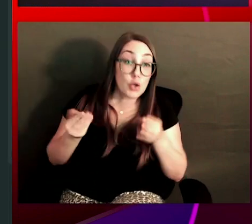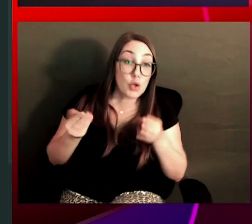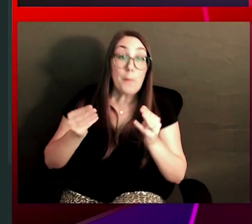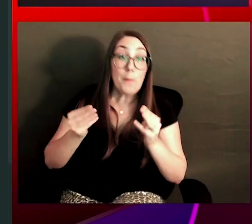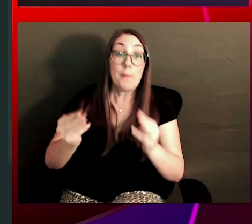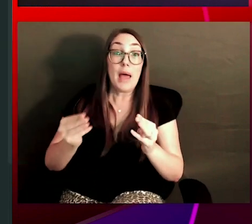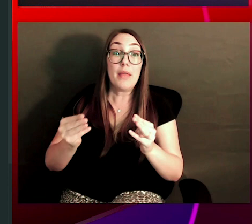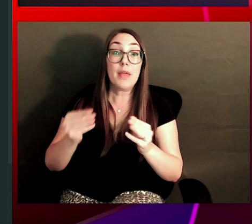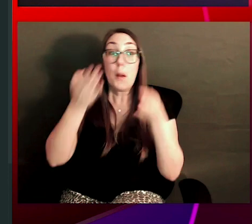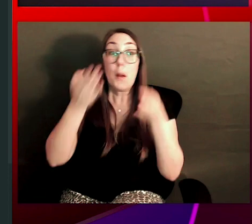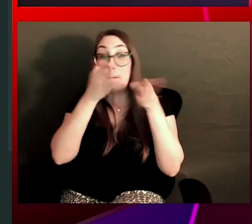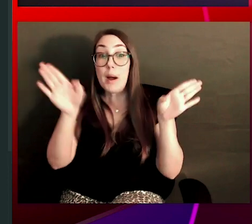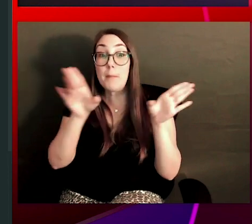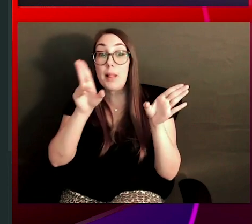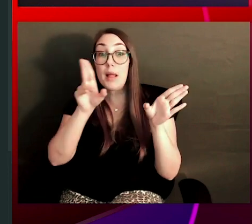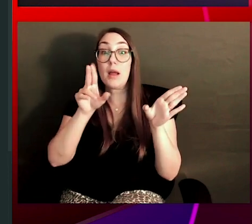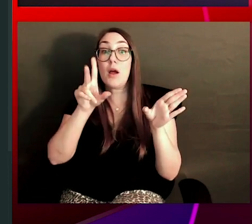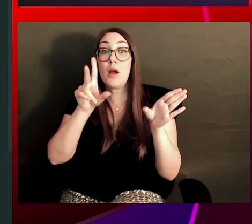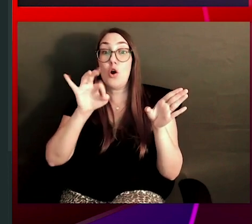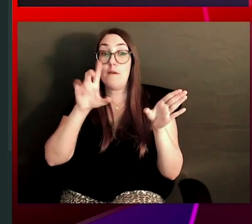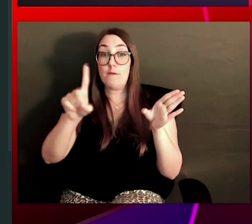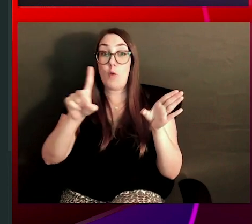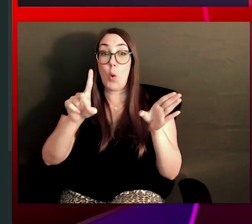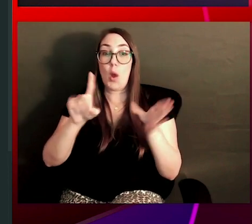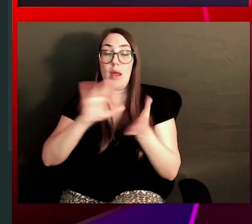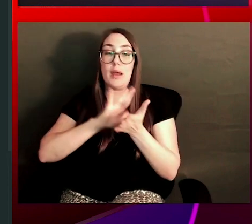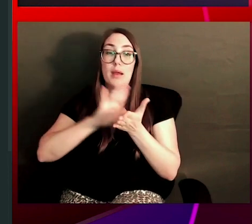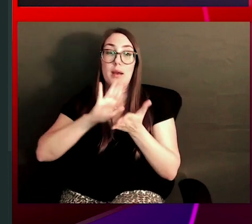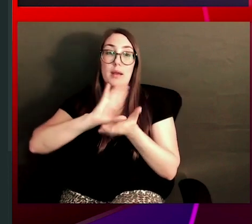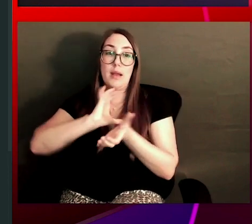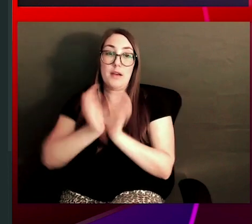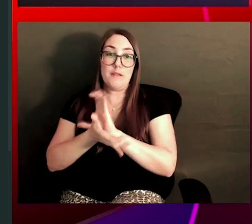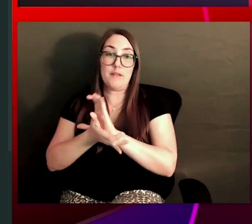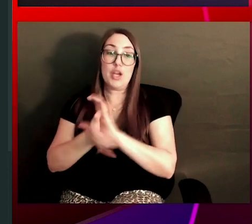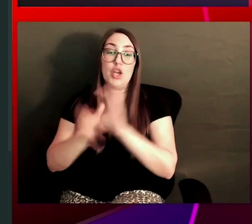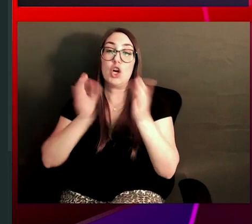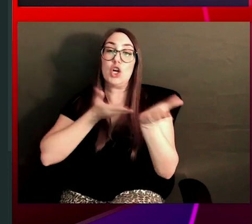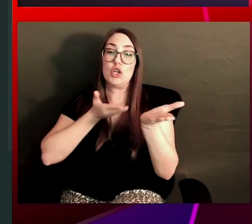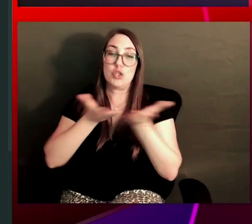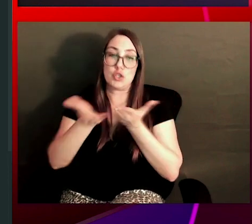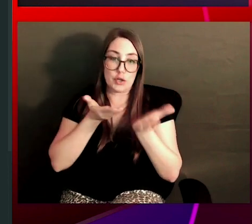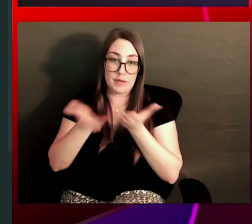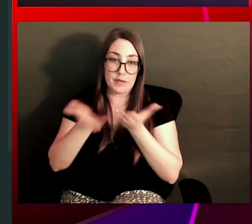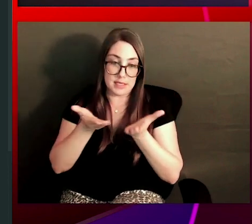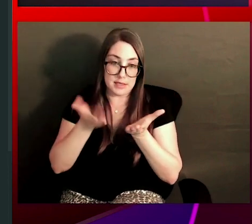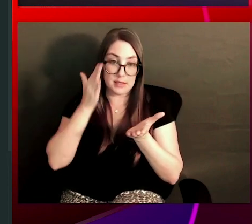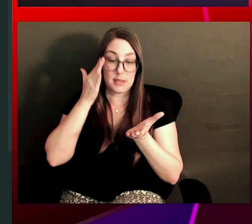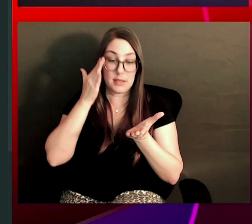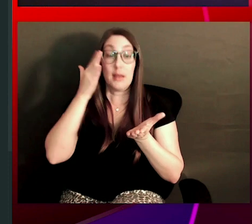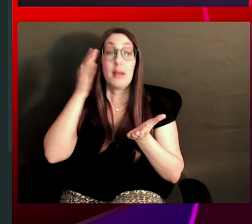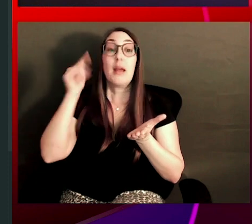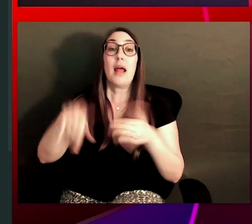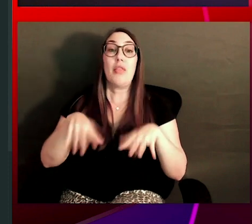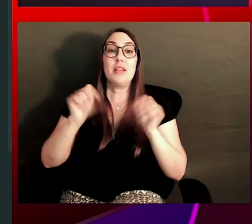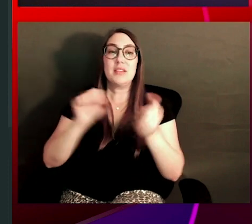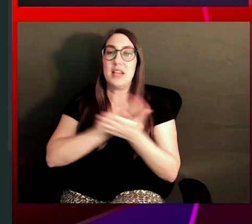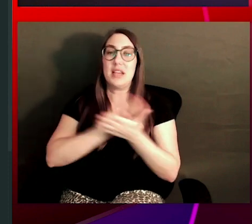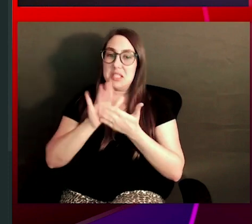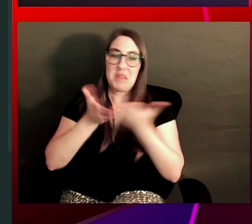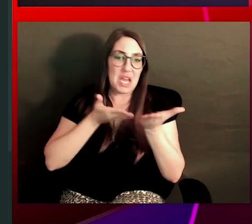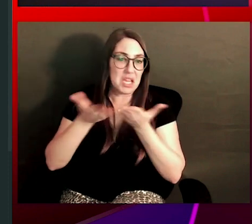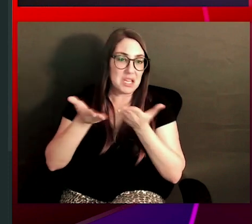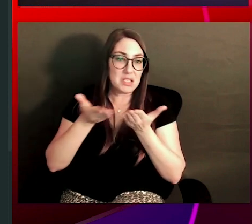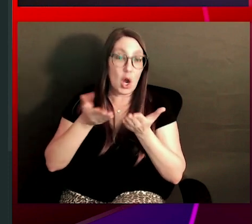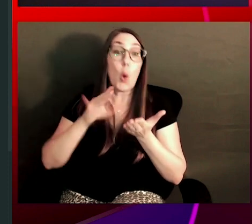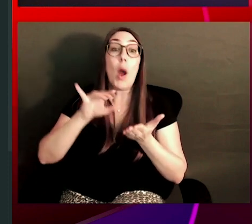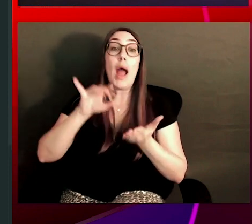services. So this will be immediately familiar to any ASP.NET Core programmer. Okay? Yes. Configure Yeah. services. And this takes a nice service collection, which